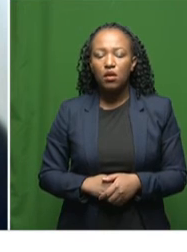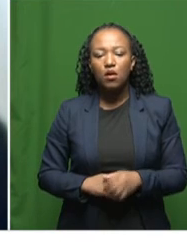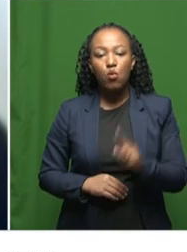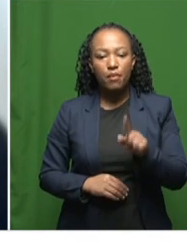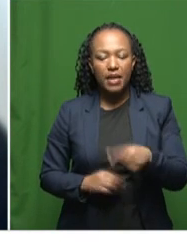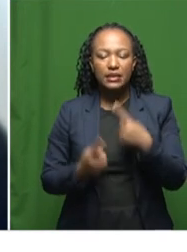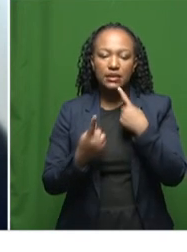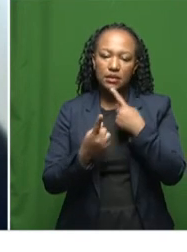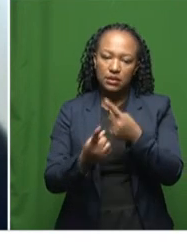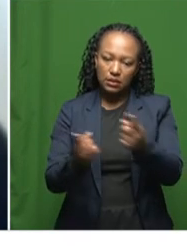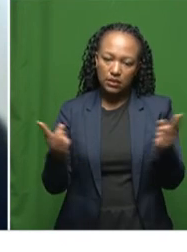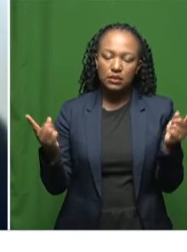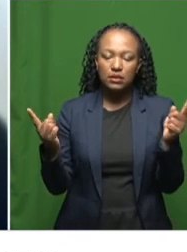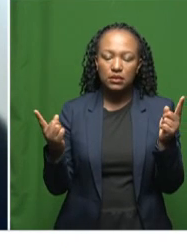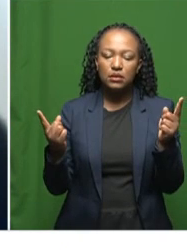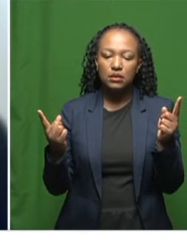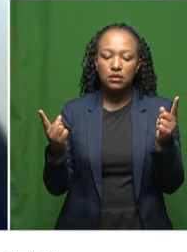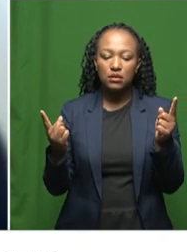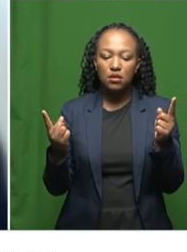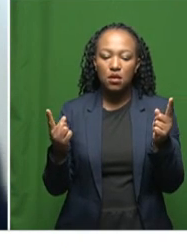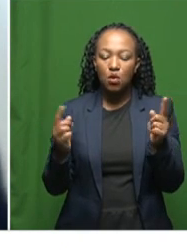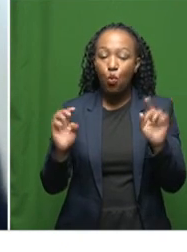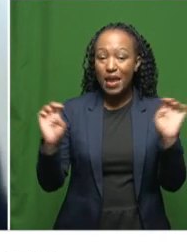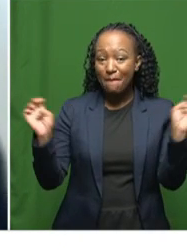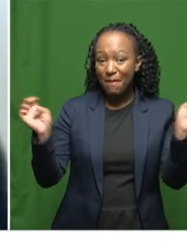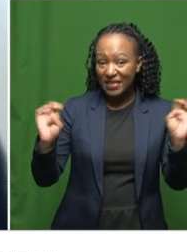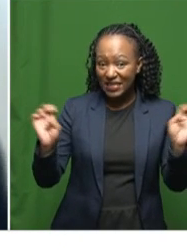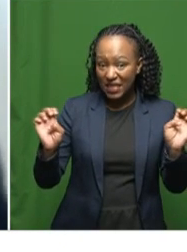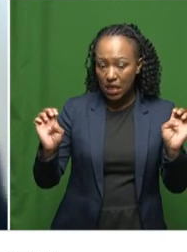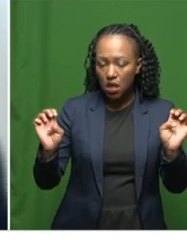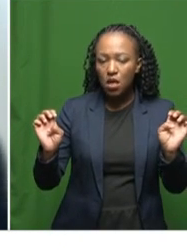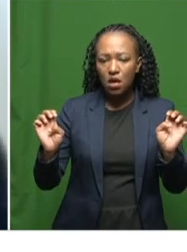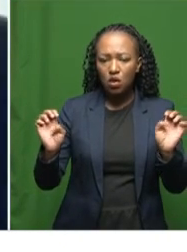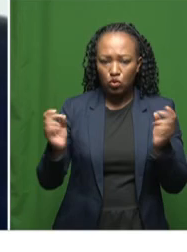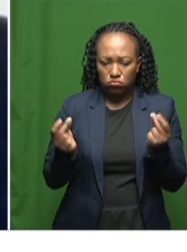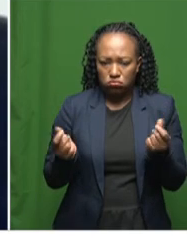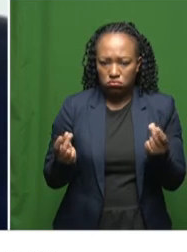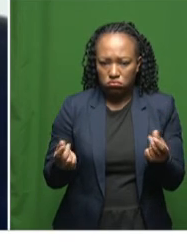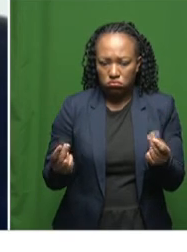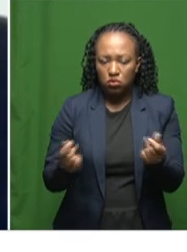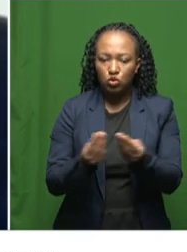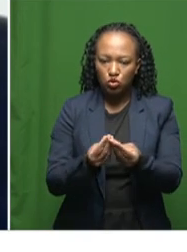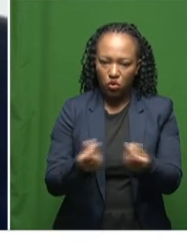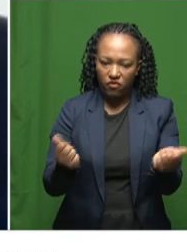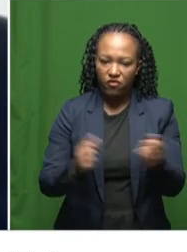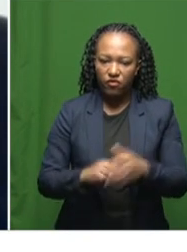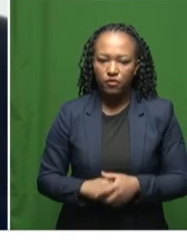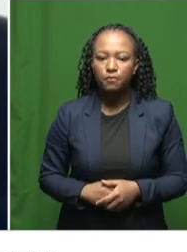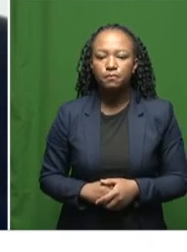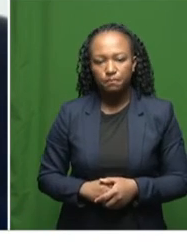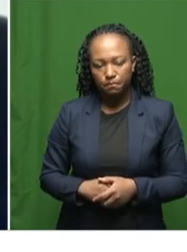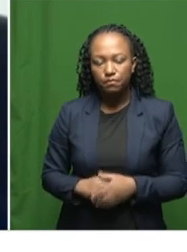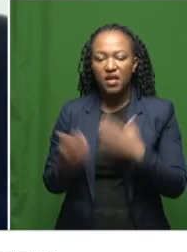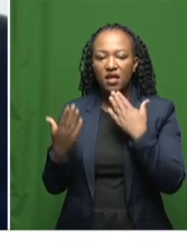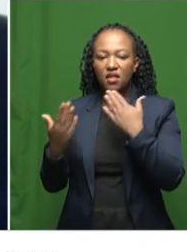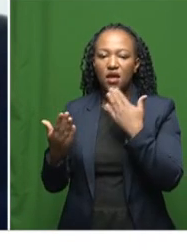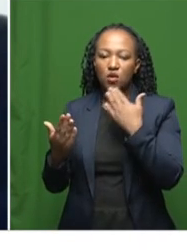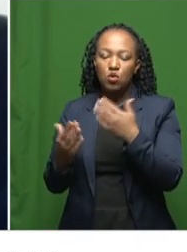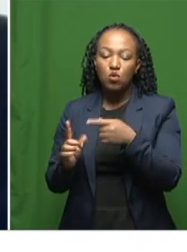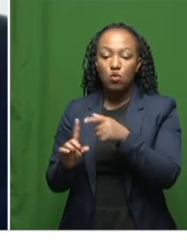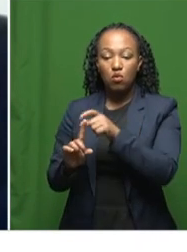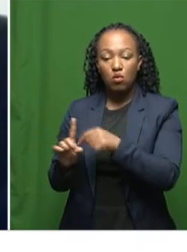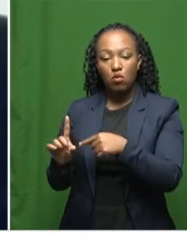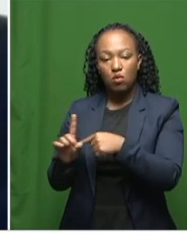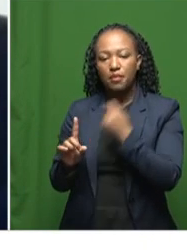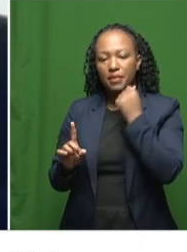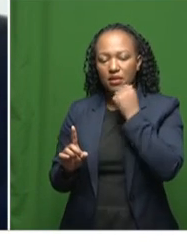statement when it comes to handling emergency situations. We certainly do. But thanks so much, Mr. Dakela. And of course, we